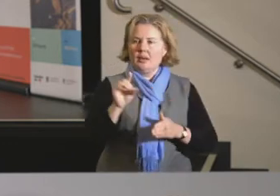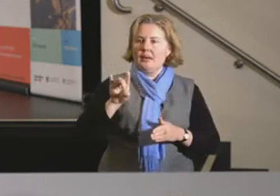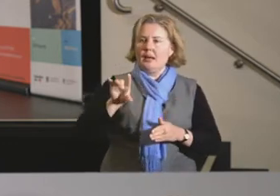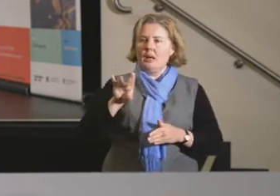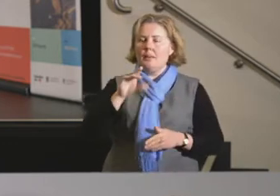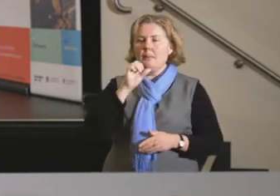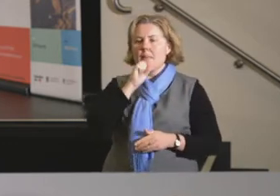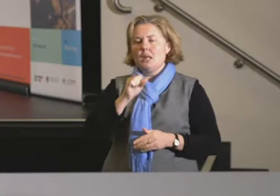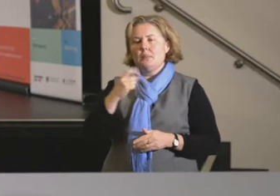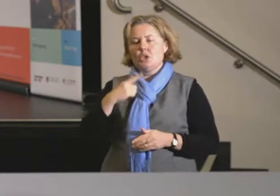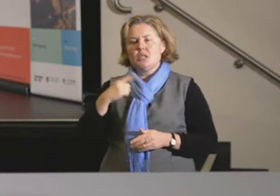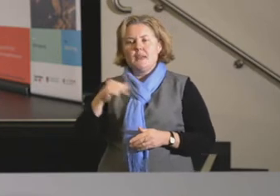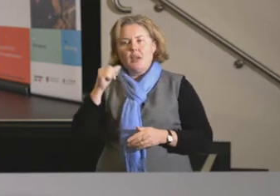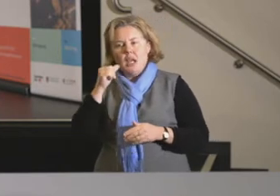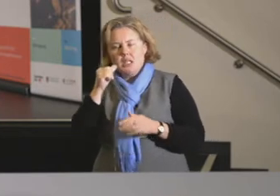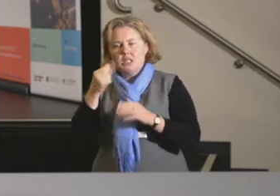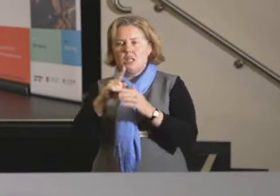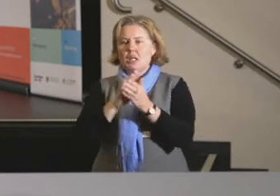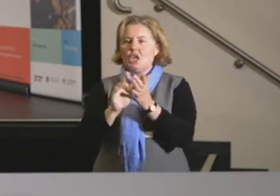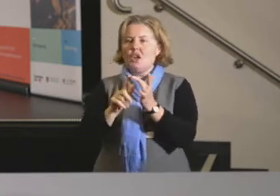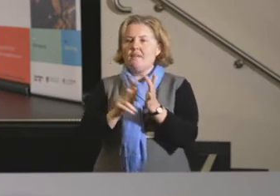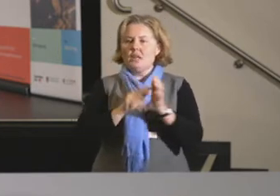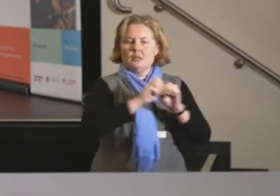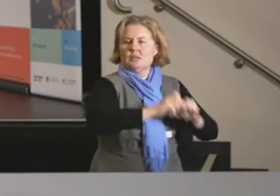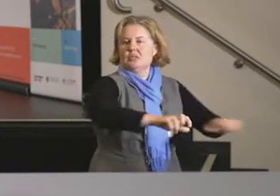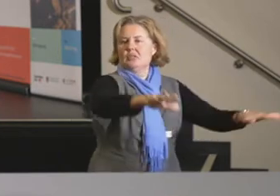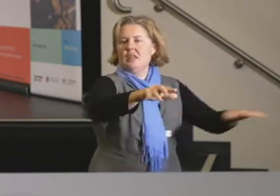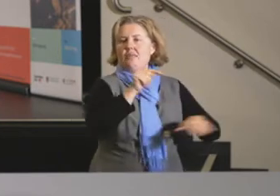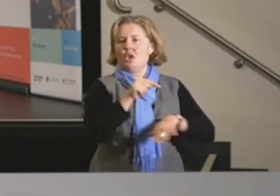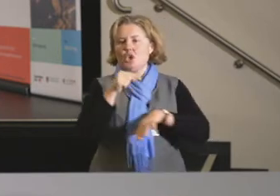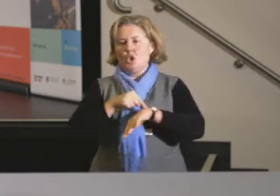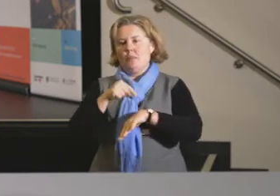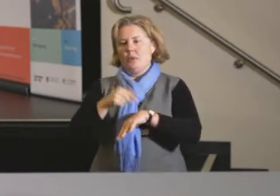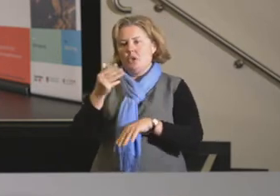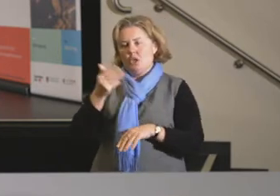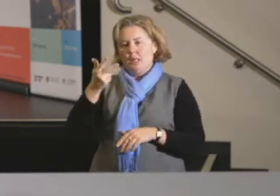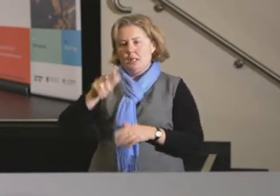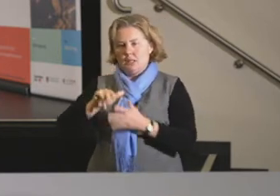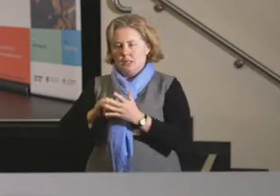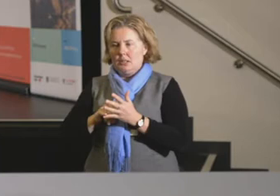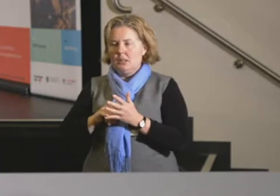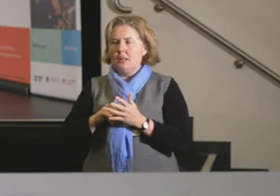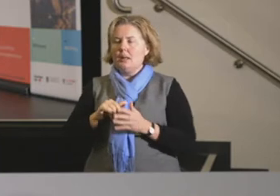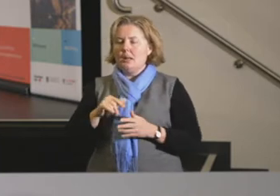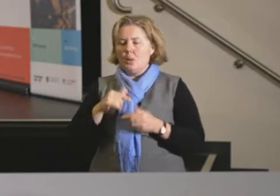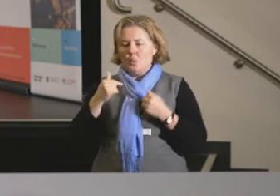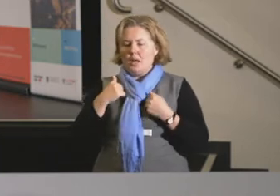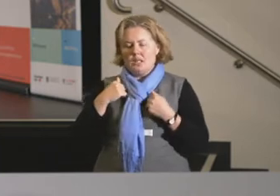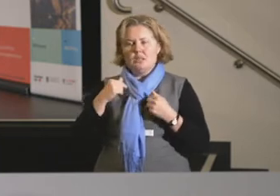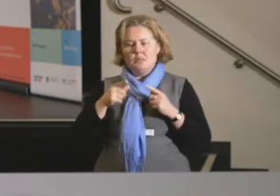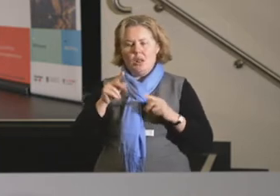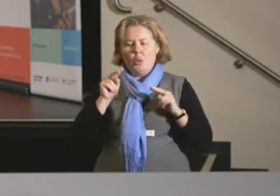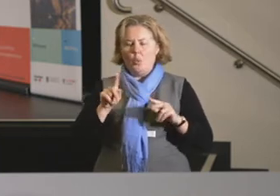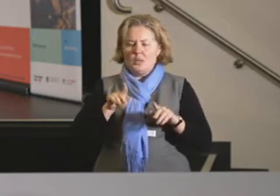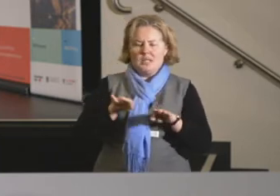thirdly, I think it's about recognizing, we're constantly trying to recognize and attend to what is similar, as well as what is different. So in